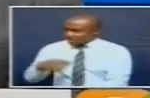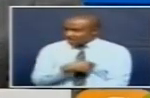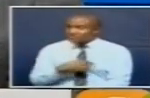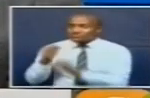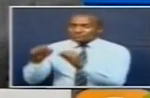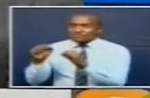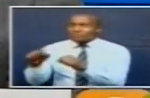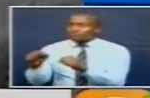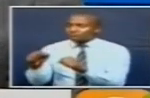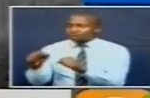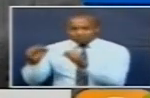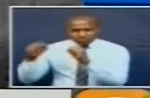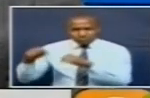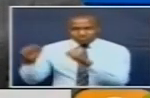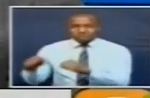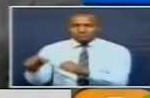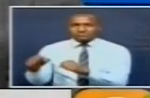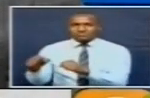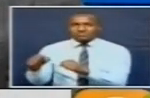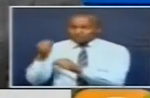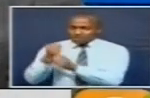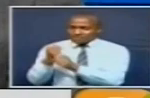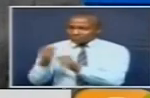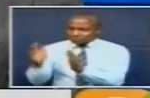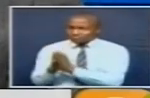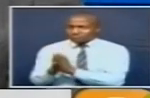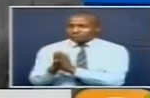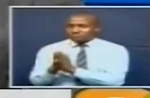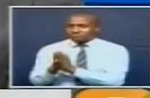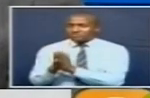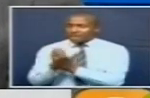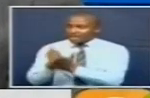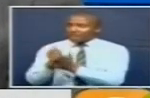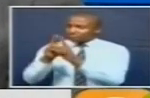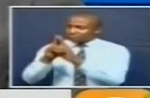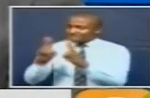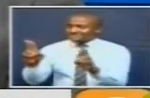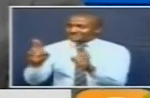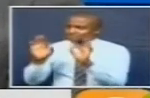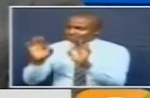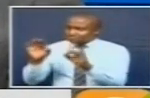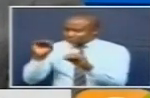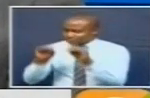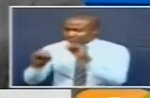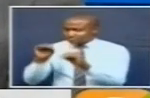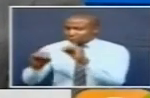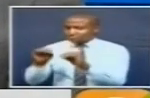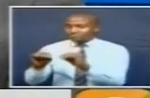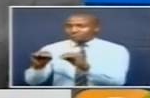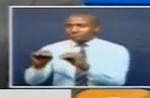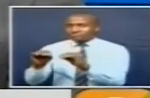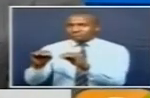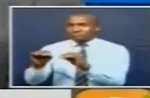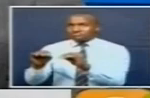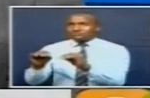a common position in terms of working together for a peaceful and credible election. So I think up to that level, I think